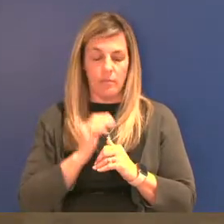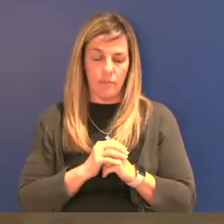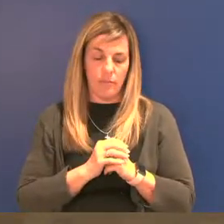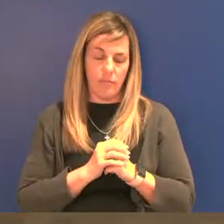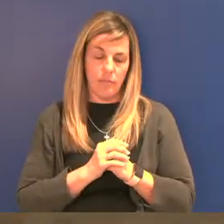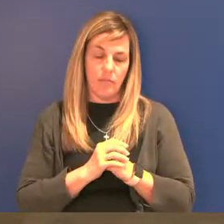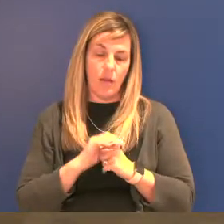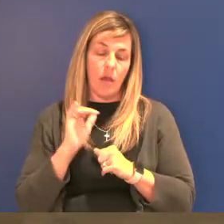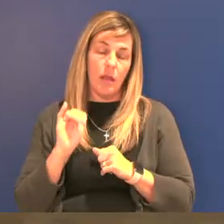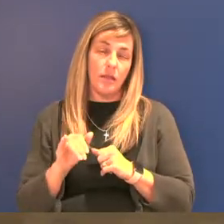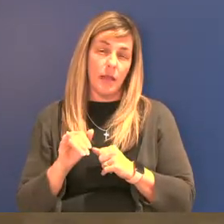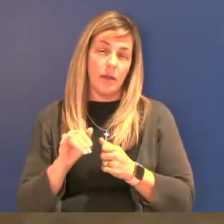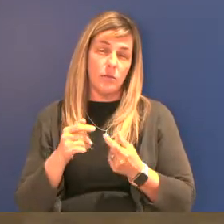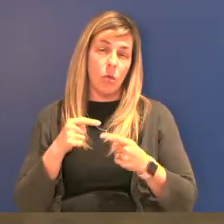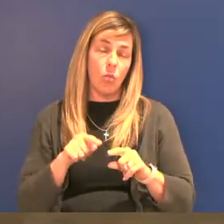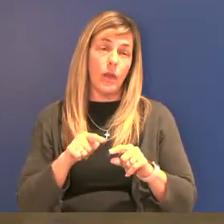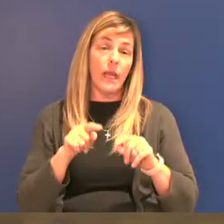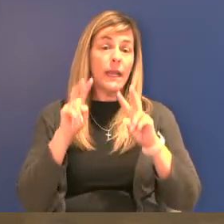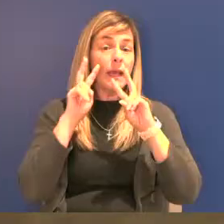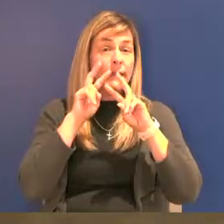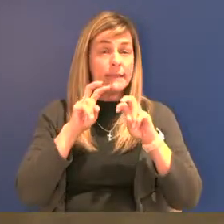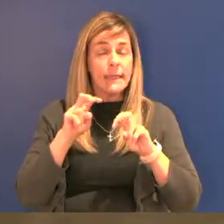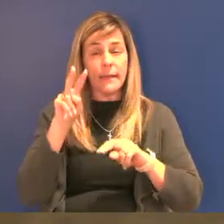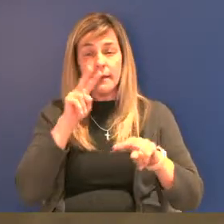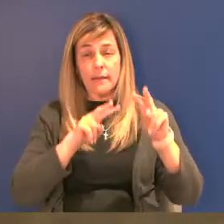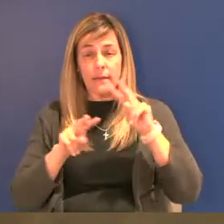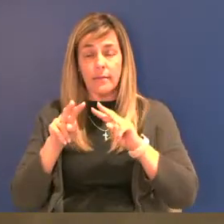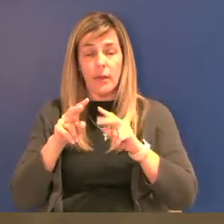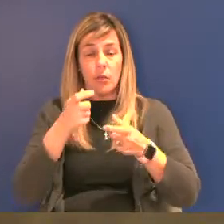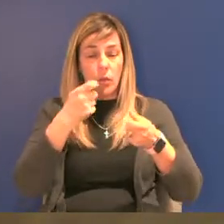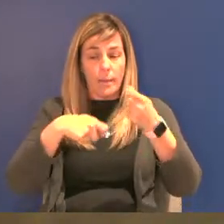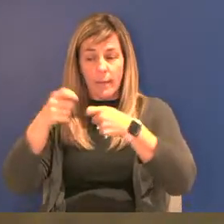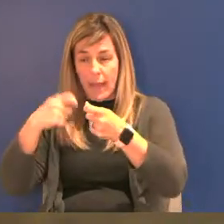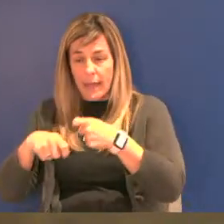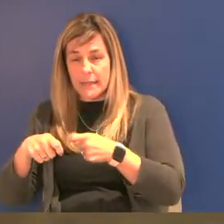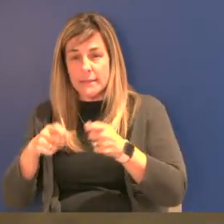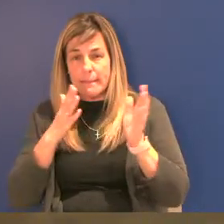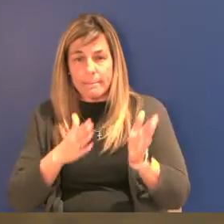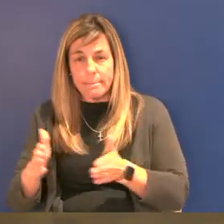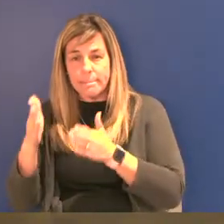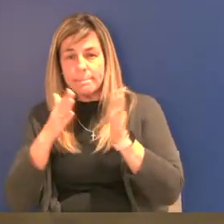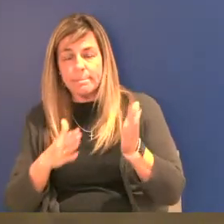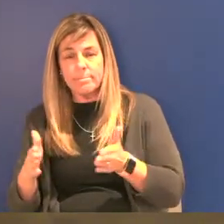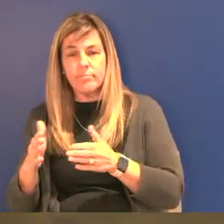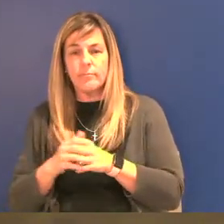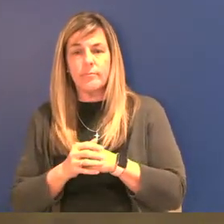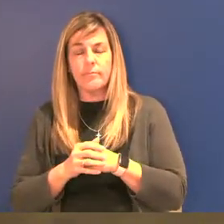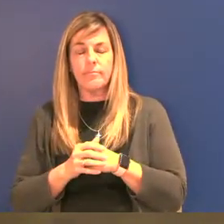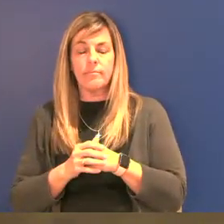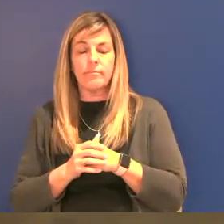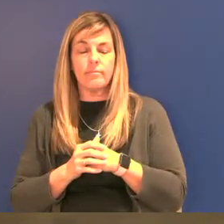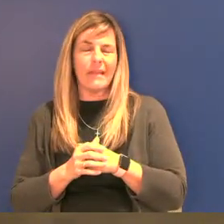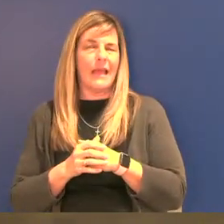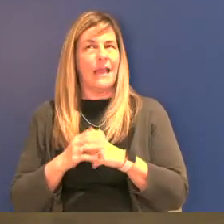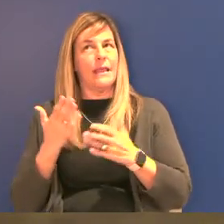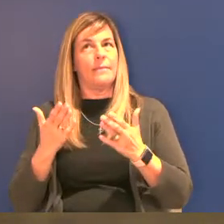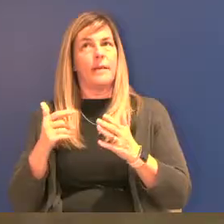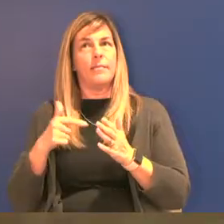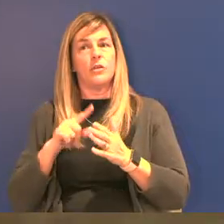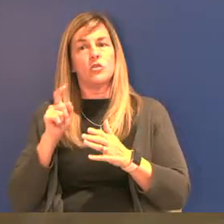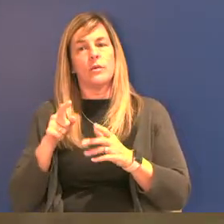when assessing things and replacing stuff and making that plan, And I guess this one is specifically